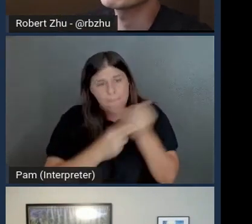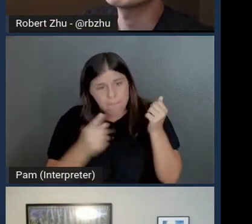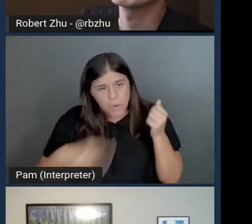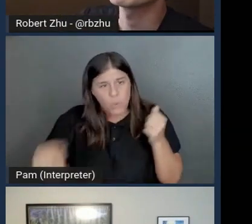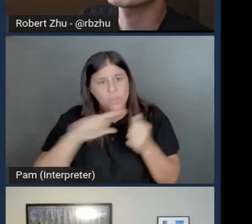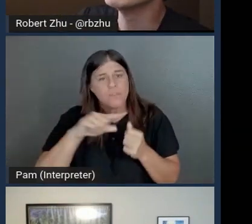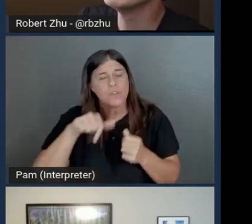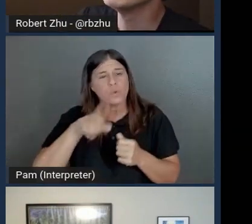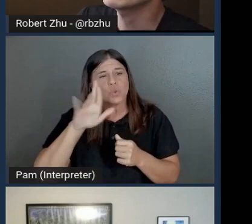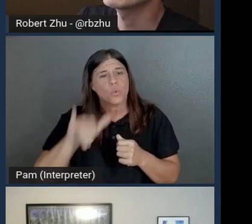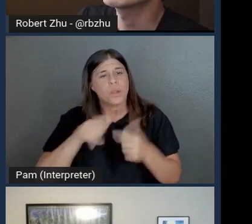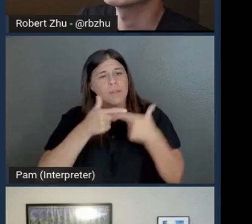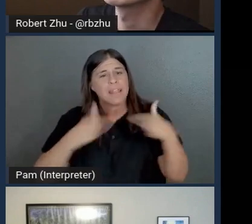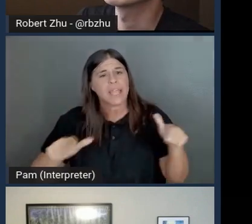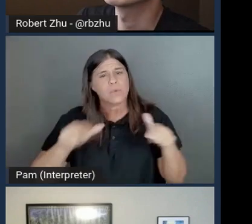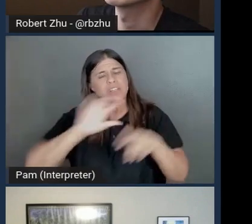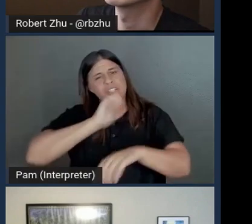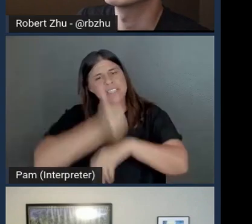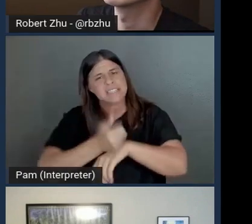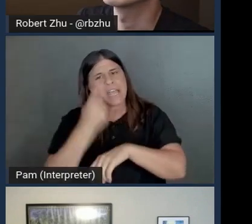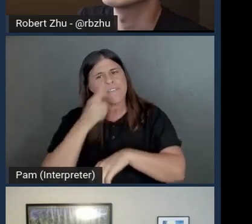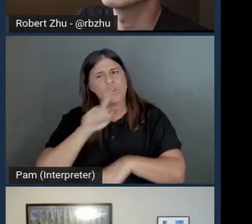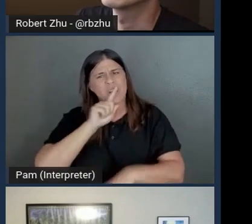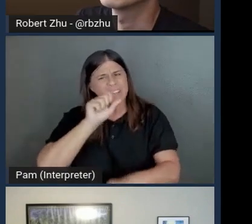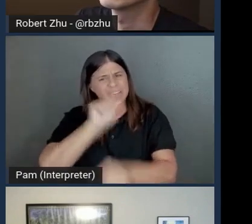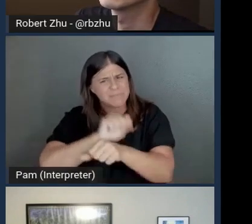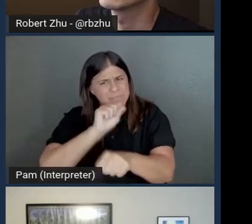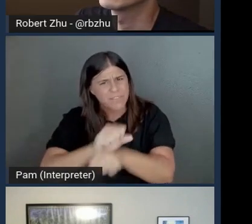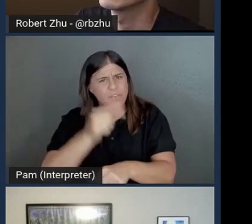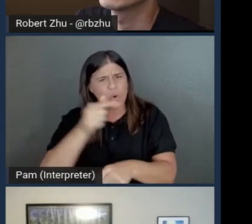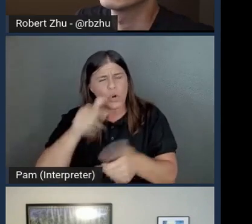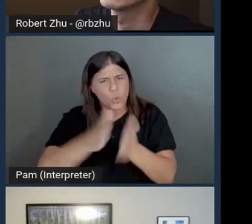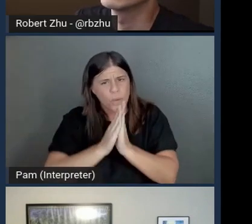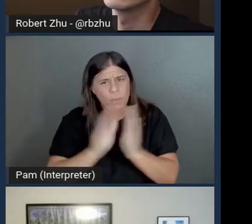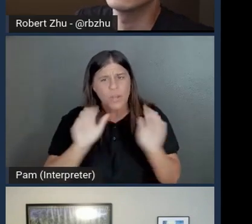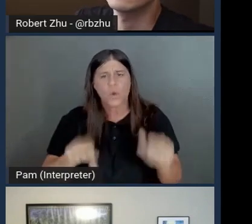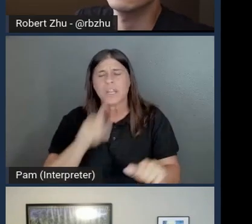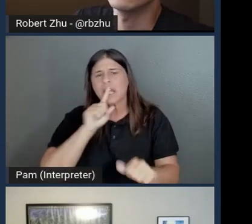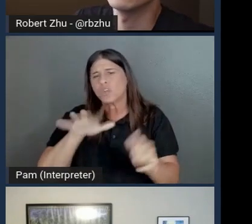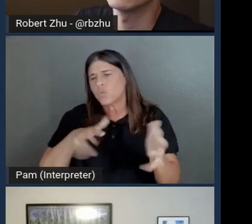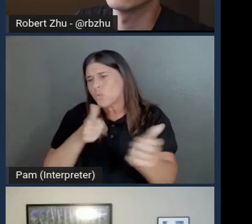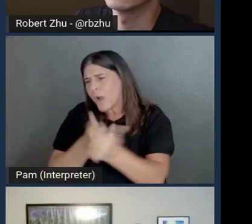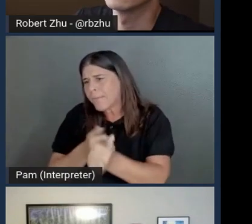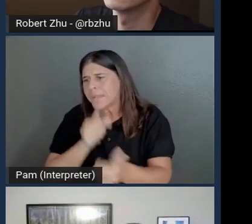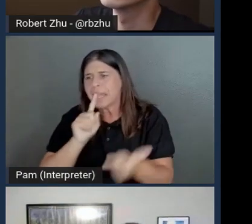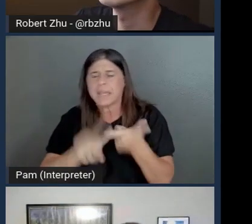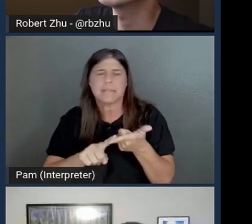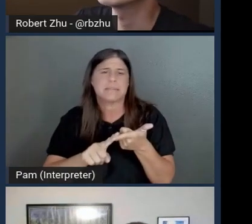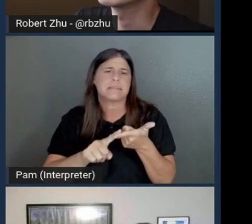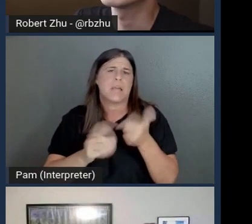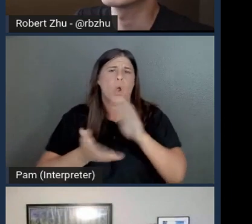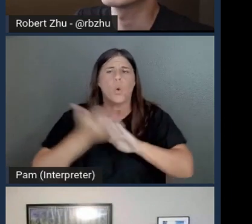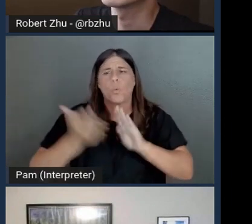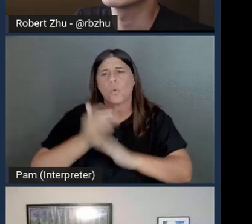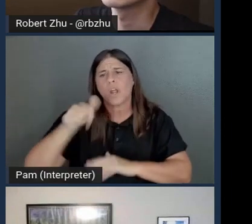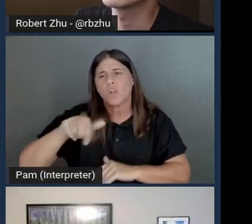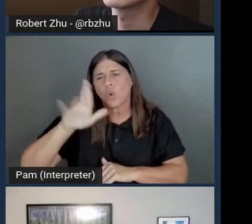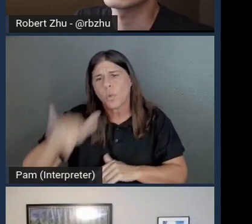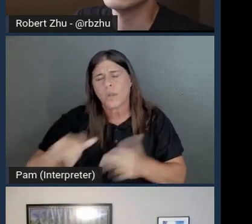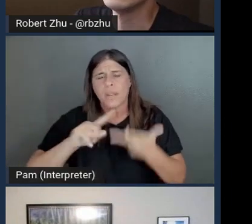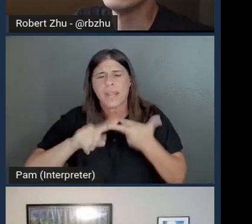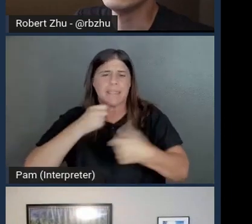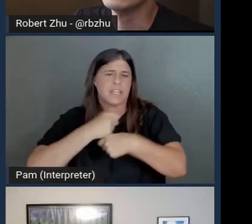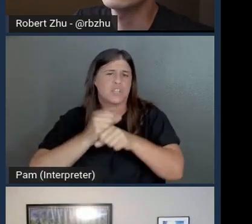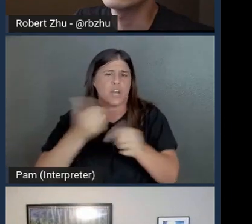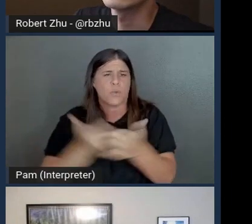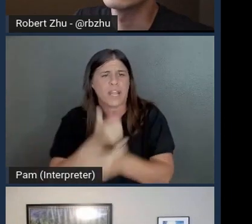basically designed for literally for querying, or can you do updates, or can you like run a query and then generate a new graph as a result